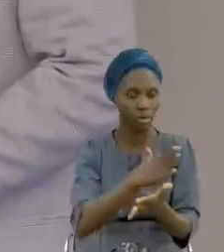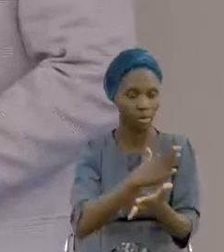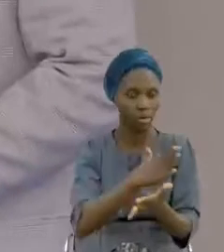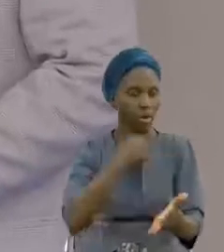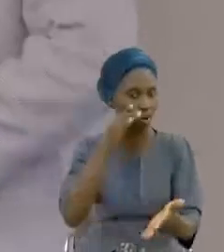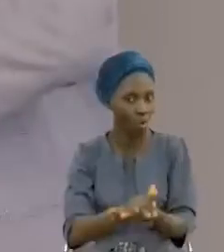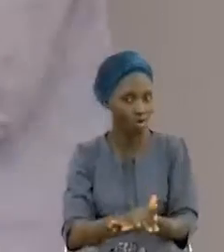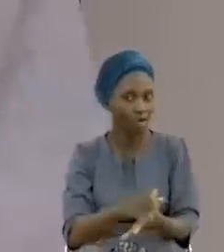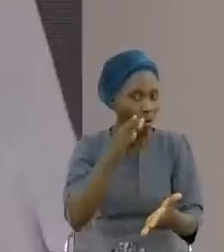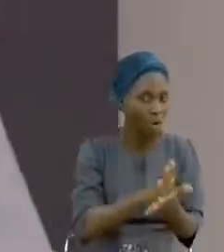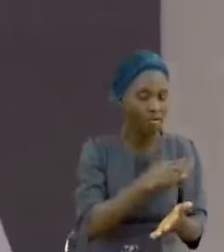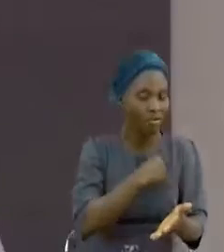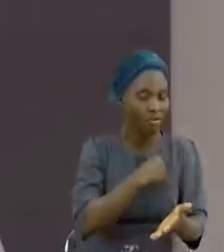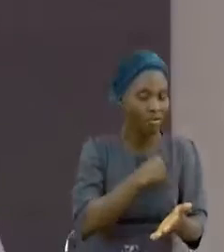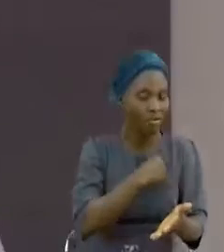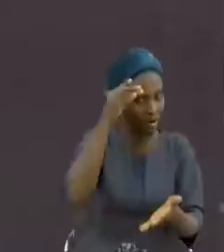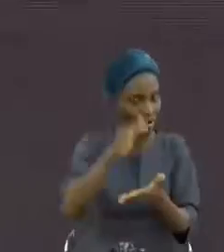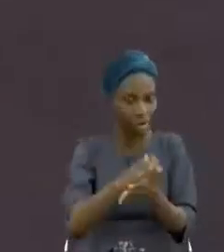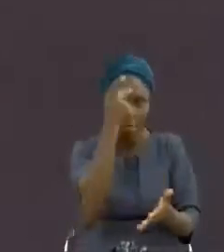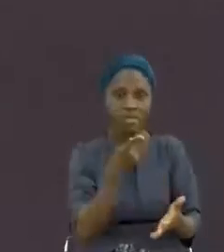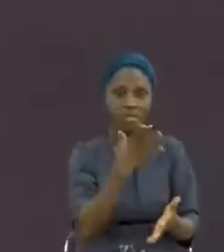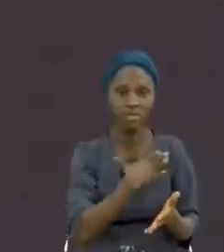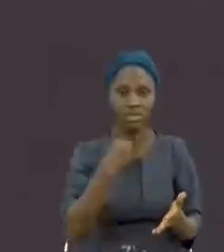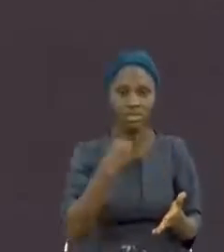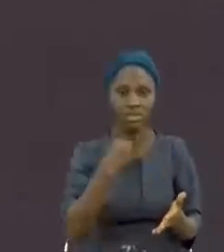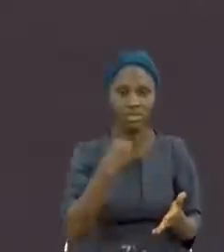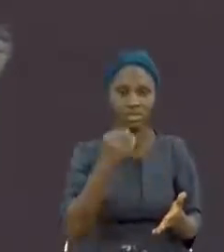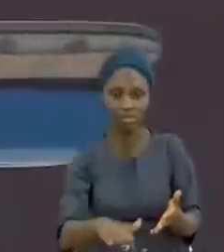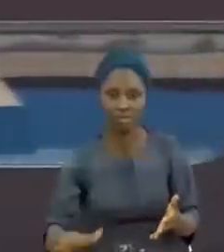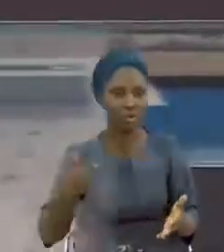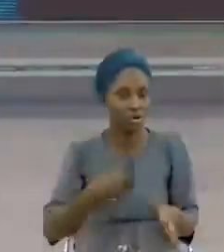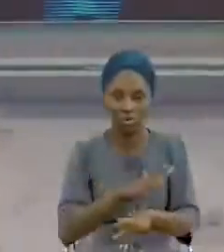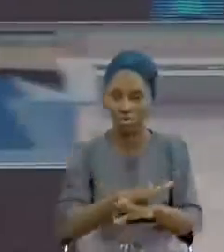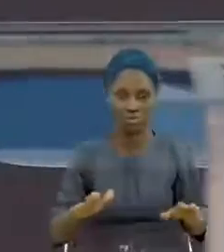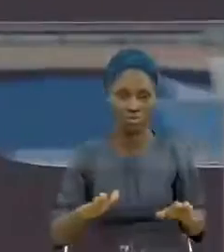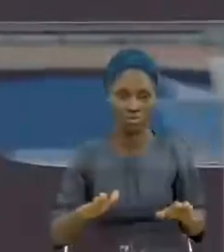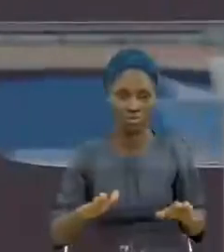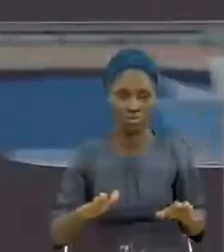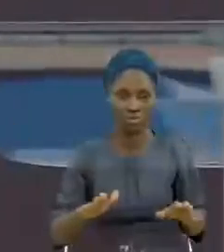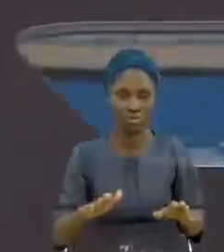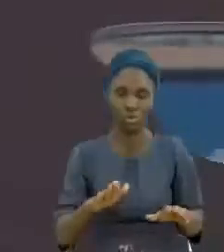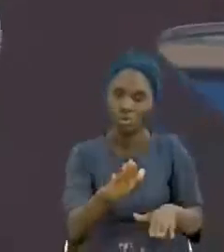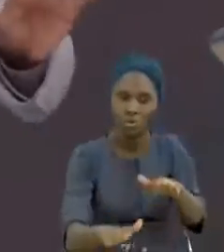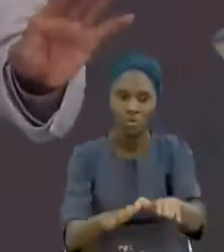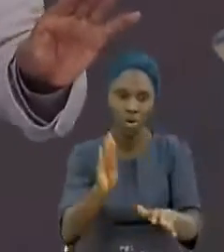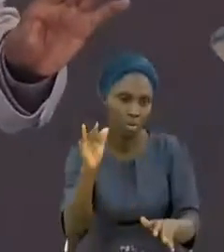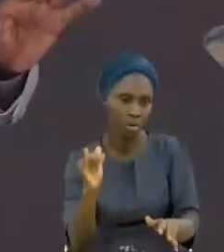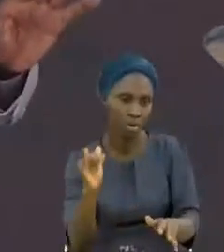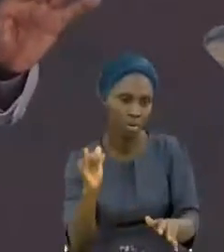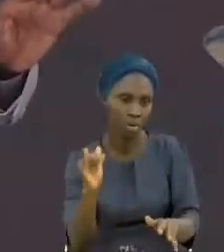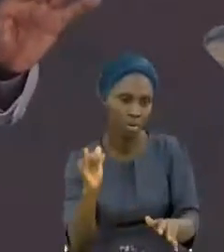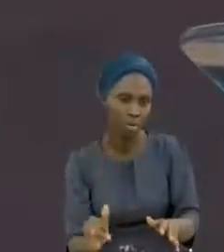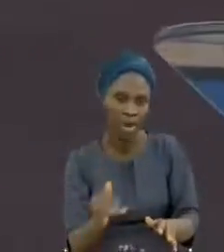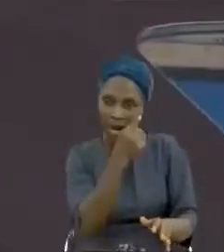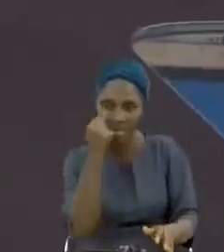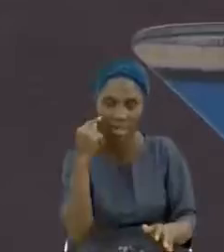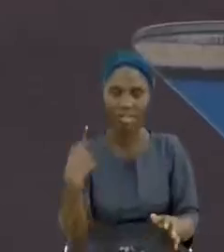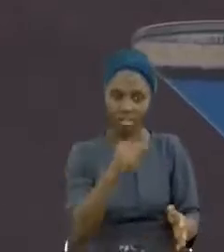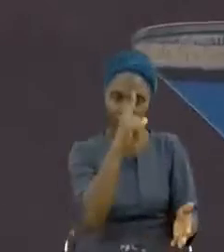sight. The just shall live by faith. In your profession, Anywhere you are